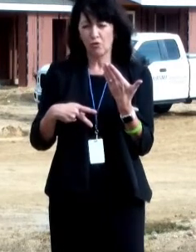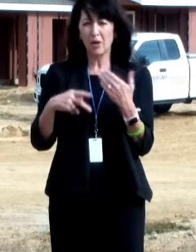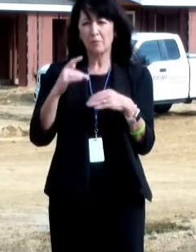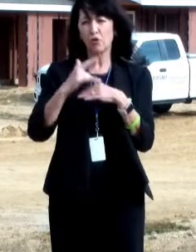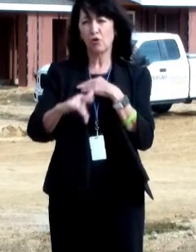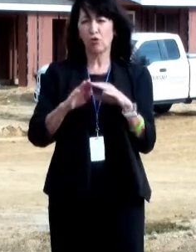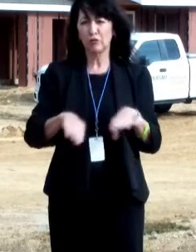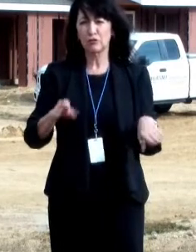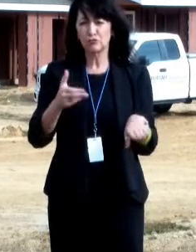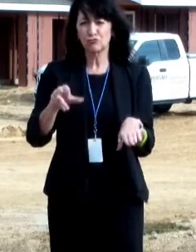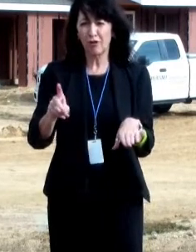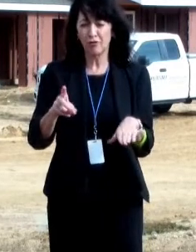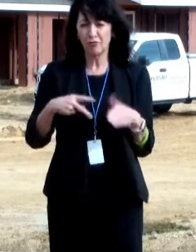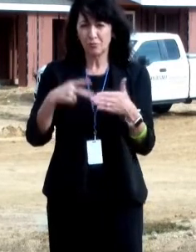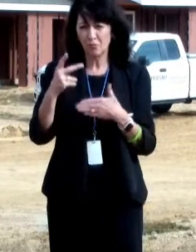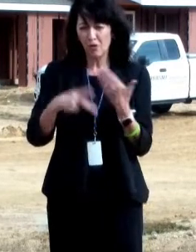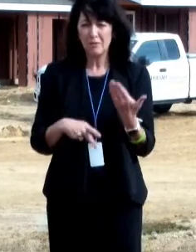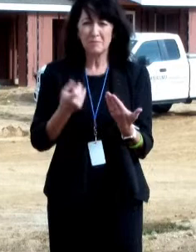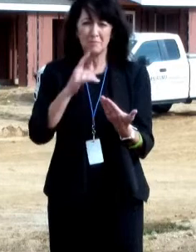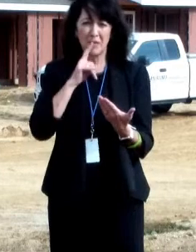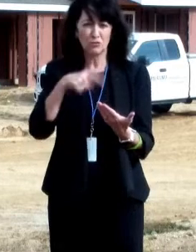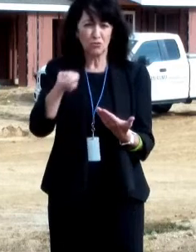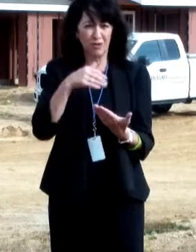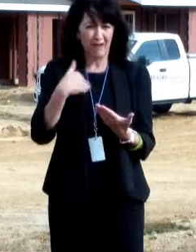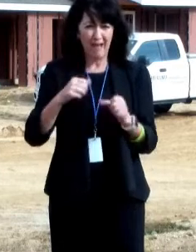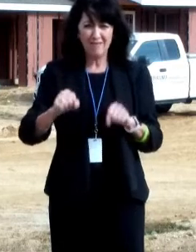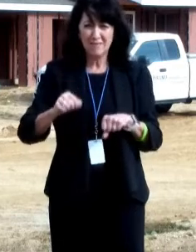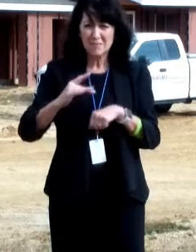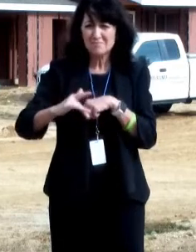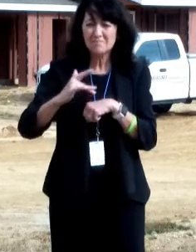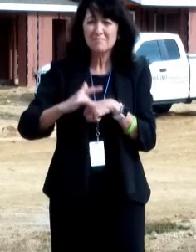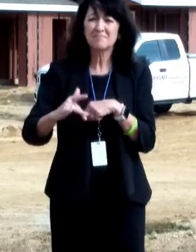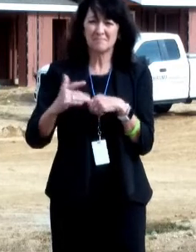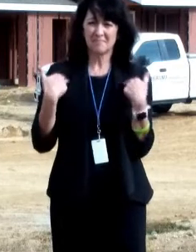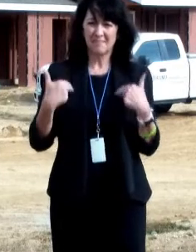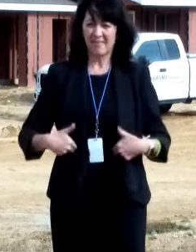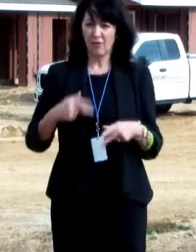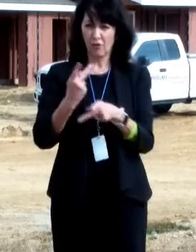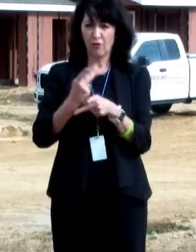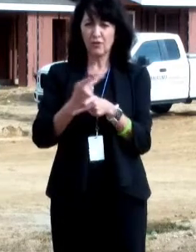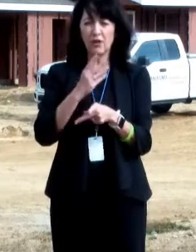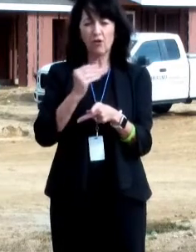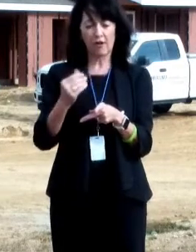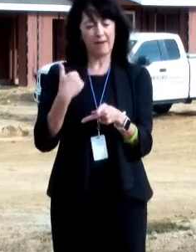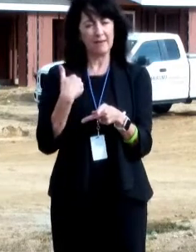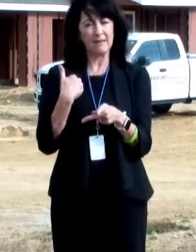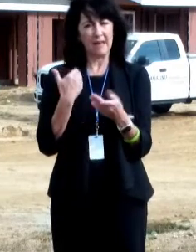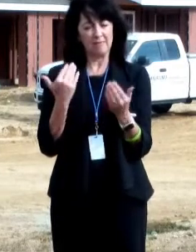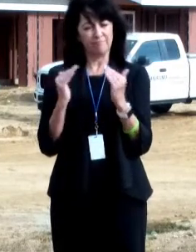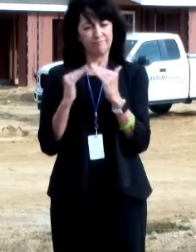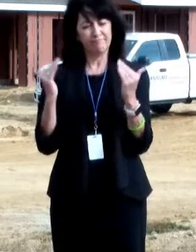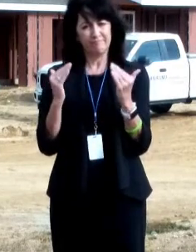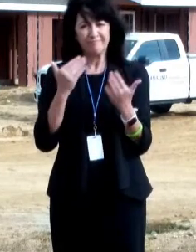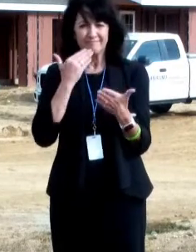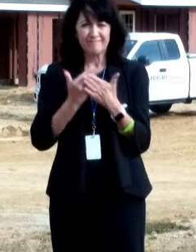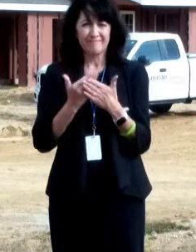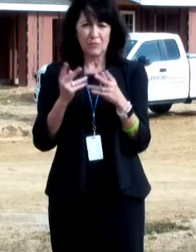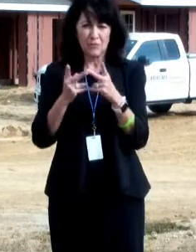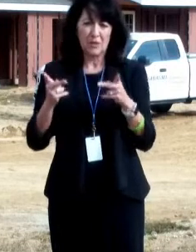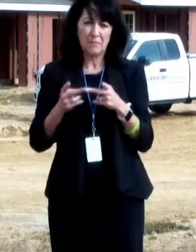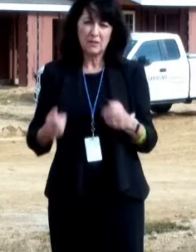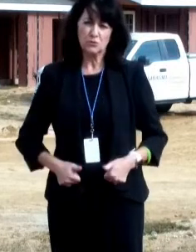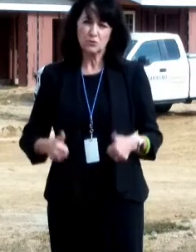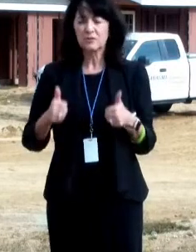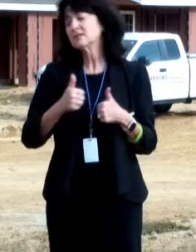to health care, try to make sure that people had a decent place to live, and to find out how we could all work together as a team to make that